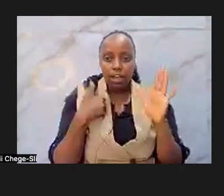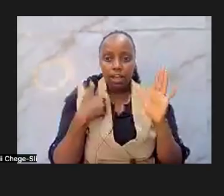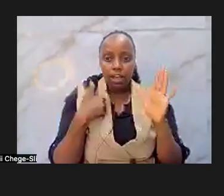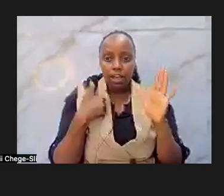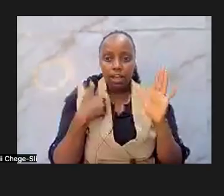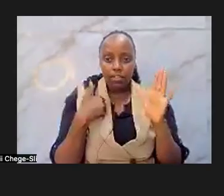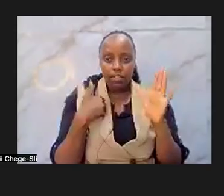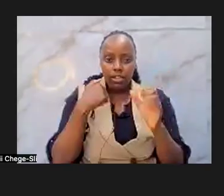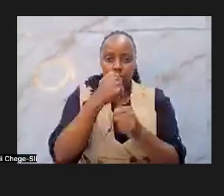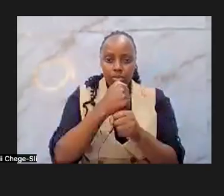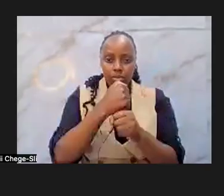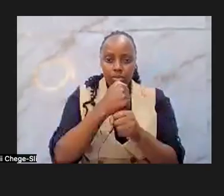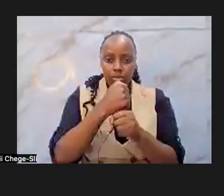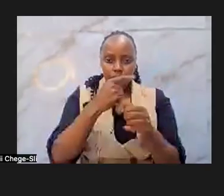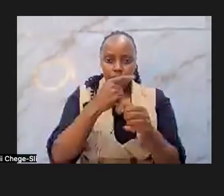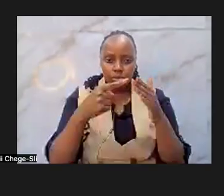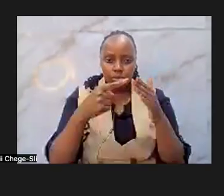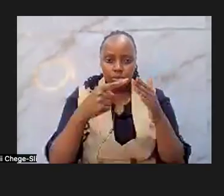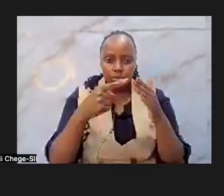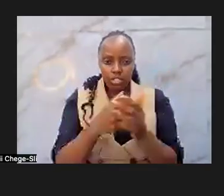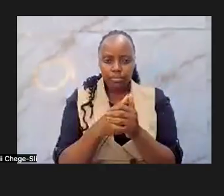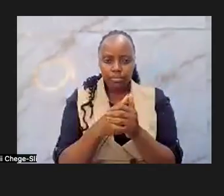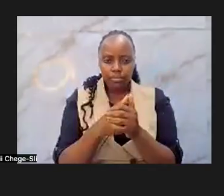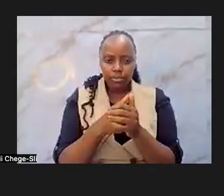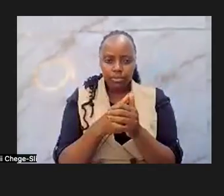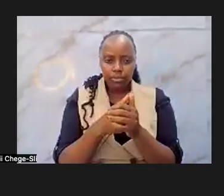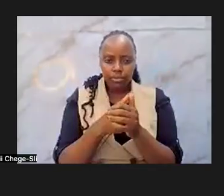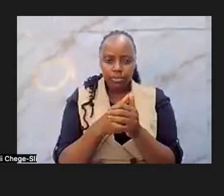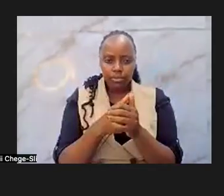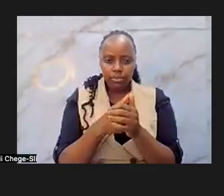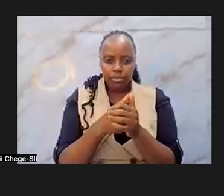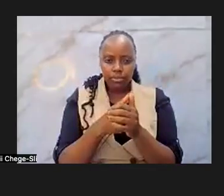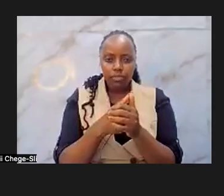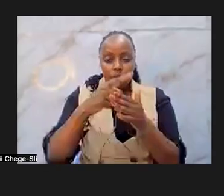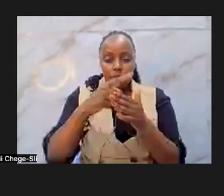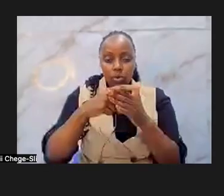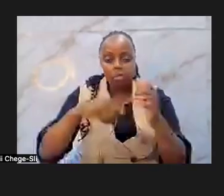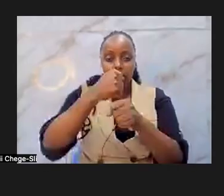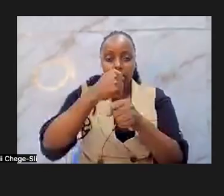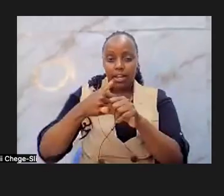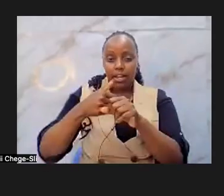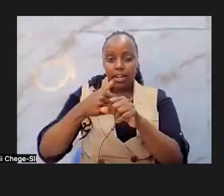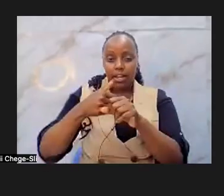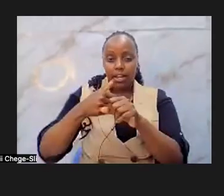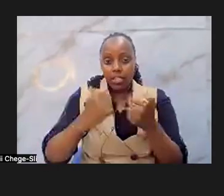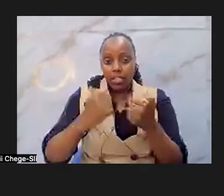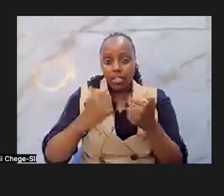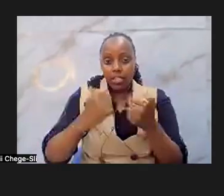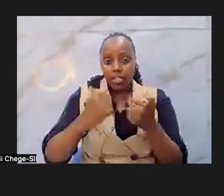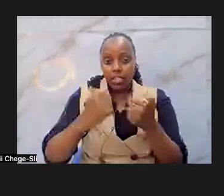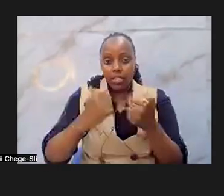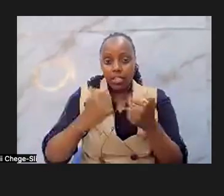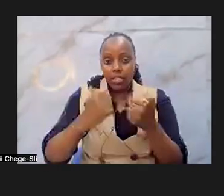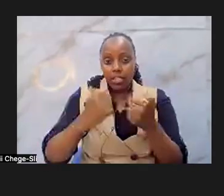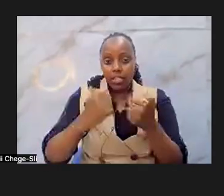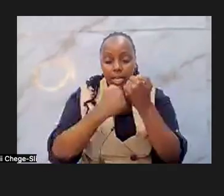right approach, where we say zero tolerance to all forms of FGM. And within this, we really emphasize